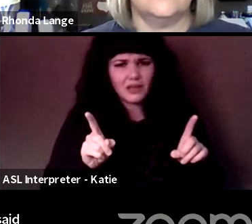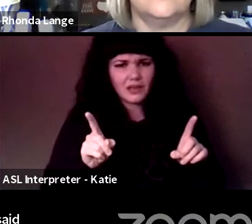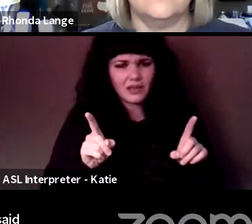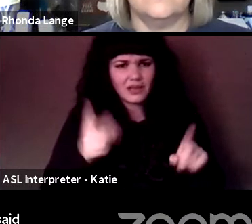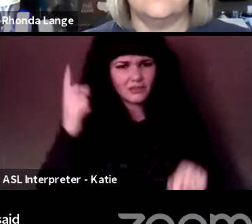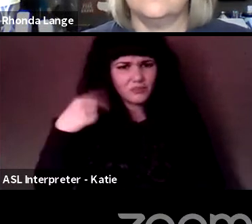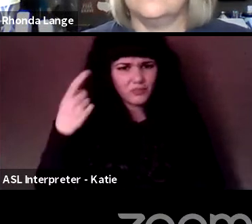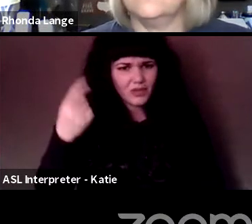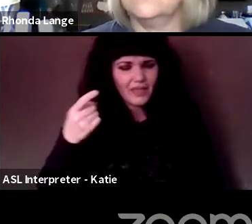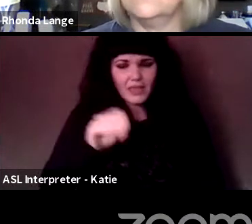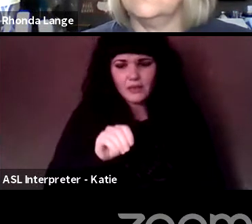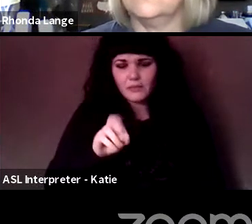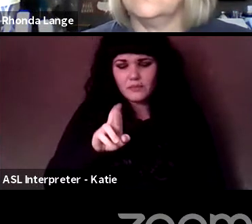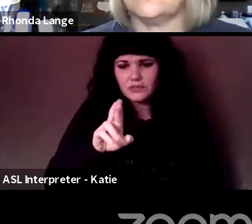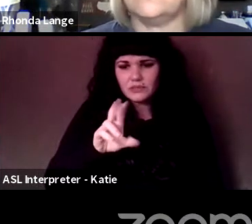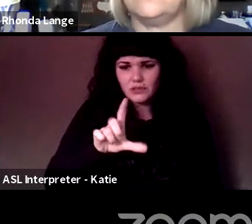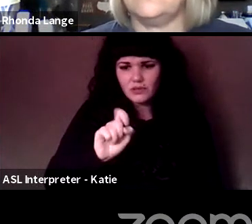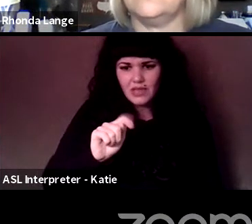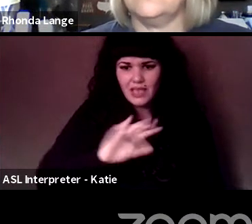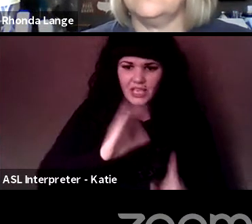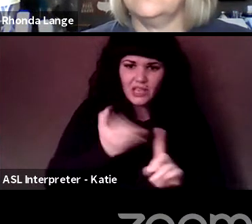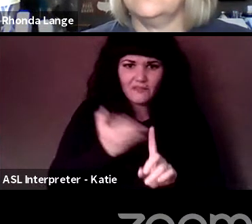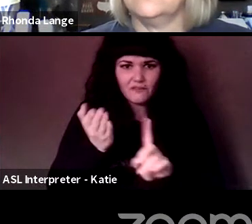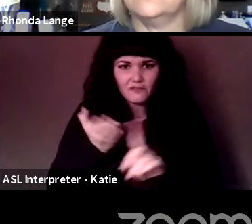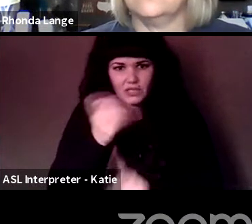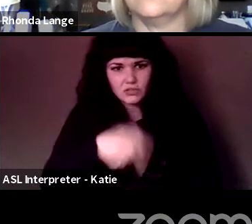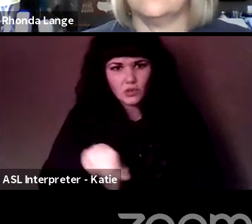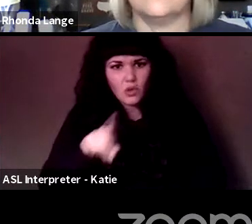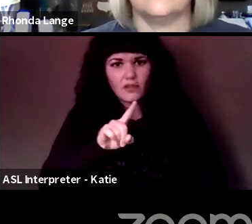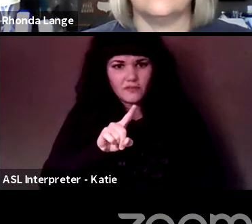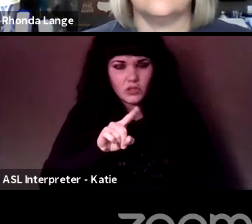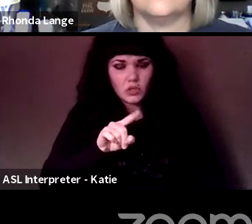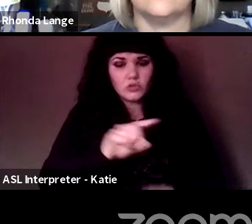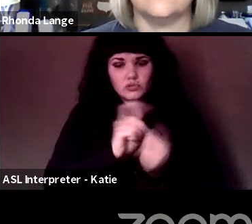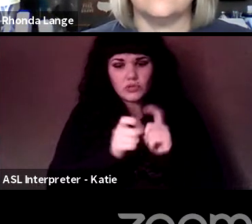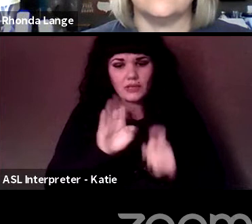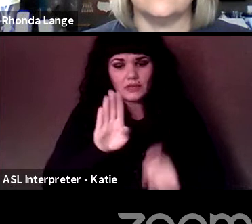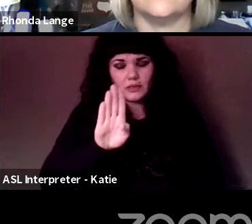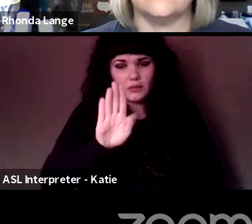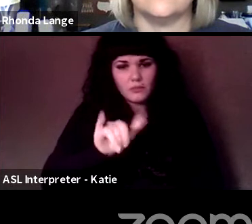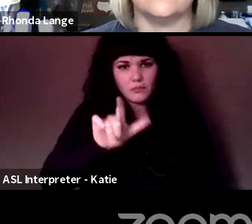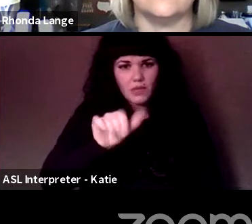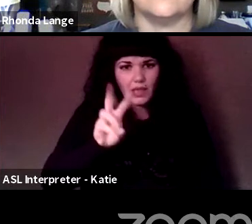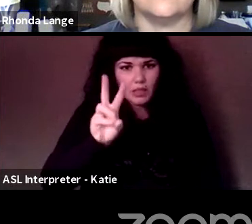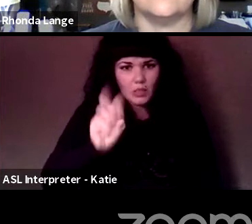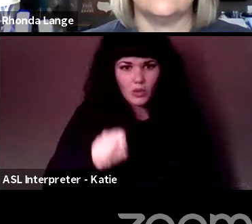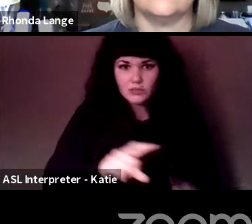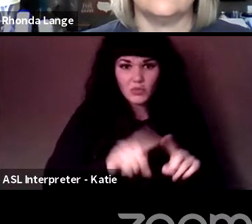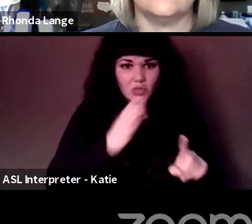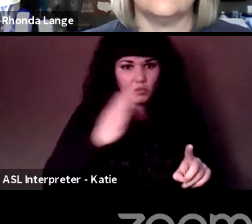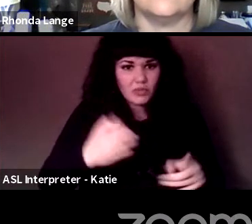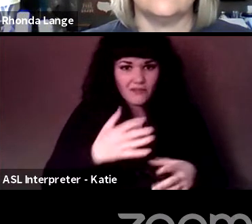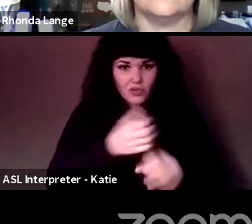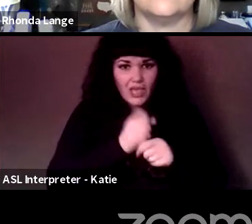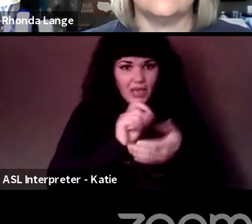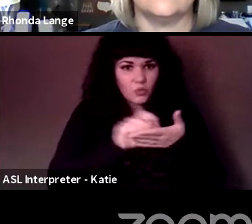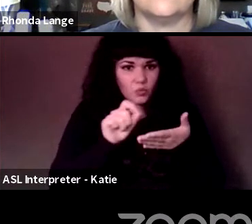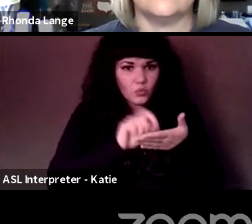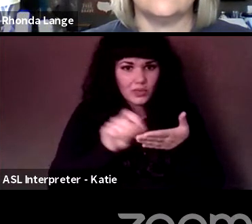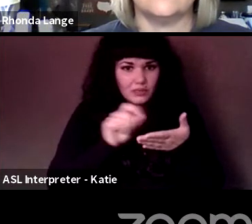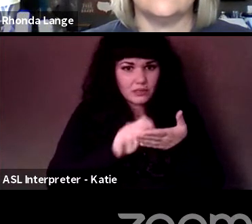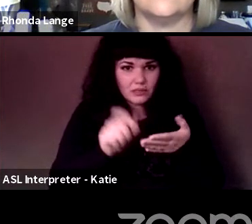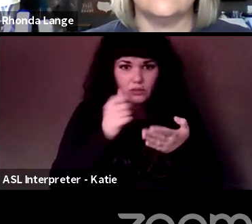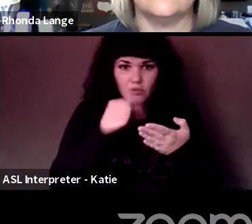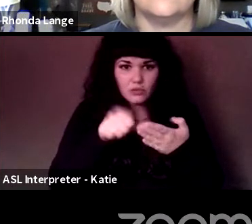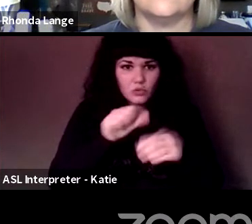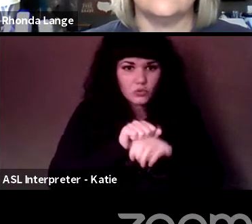to amend the bylaws without the required written notice. You got written prior notice of the actual language has to be before the meeting, right? At the prior meeting.